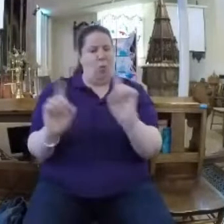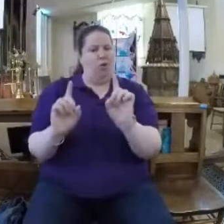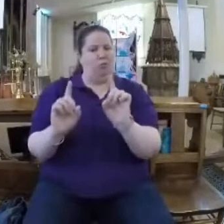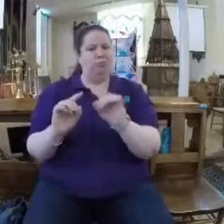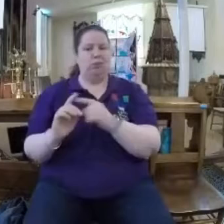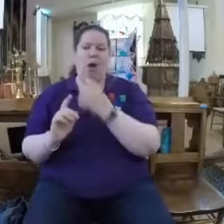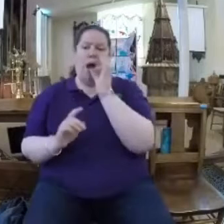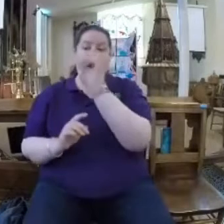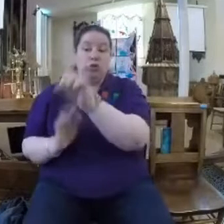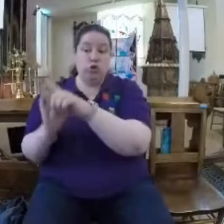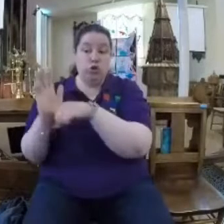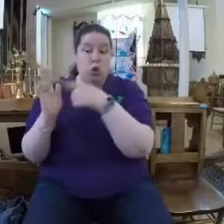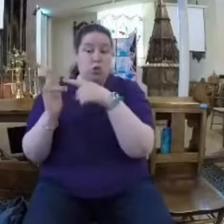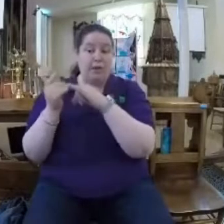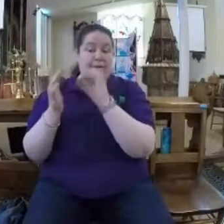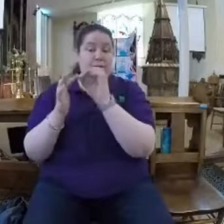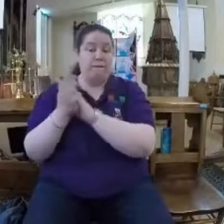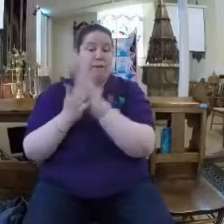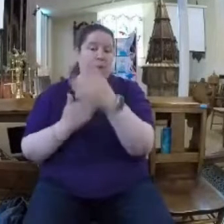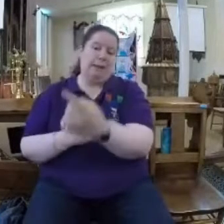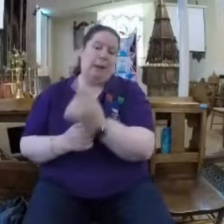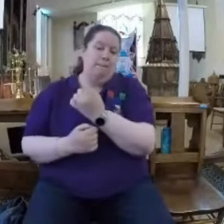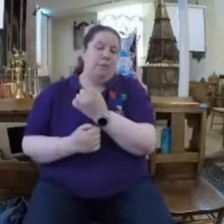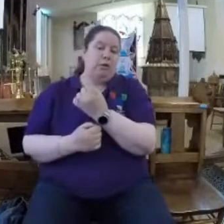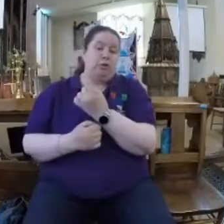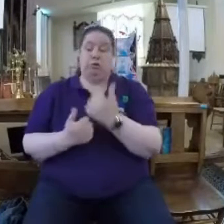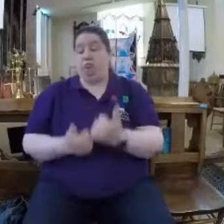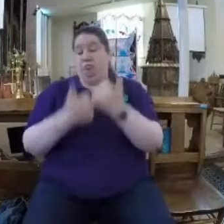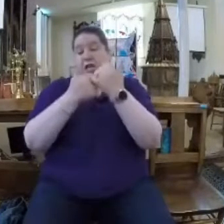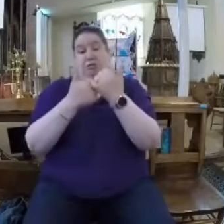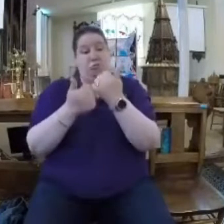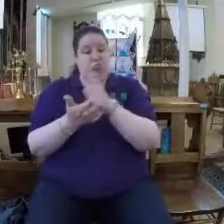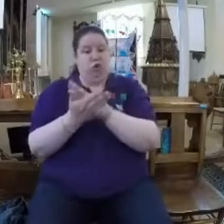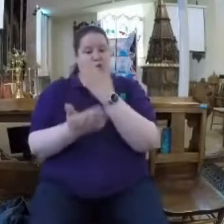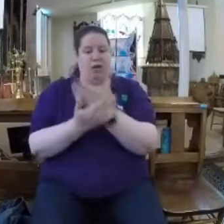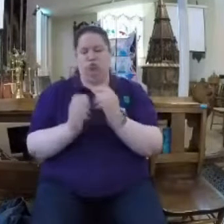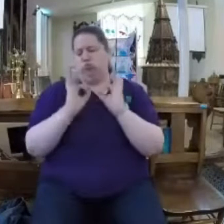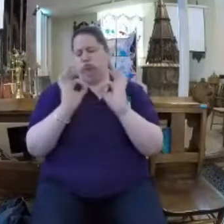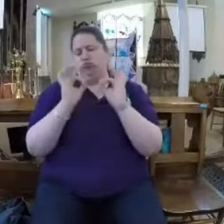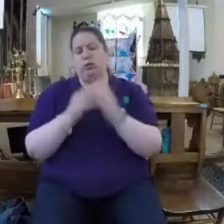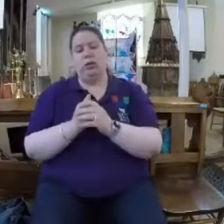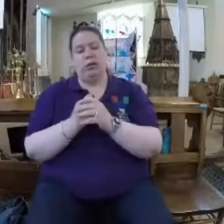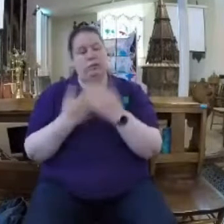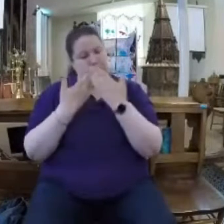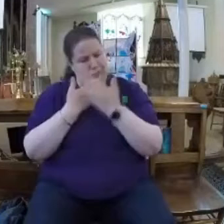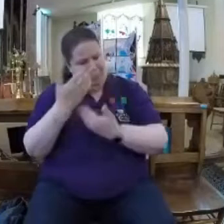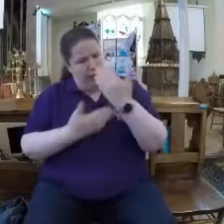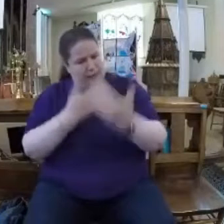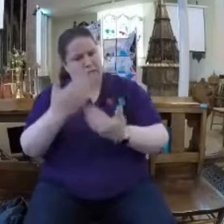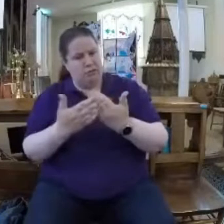job and reveals that a famine is coming. And he also reveals how Egypt